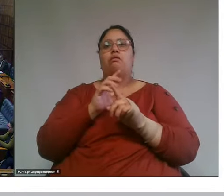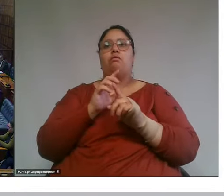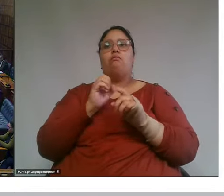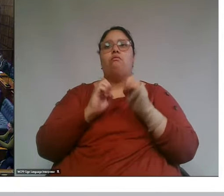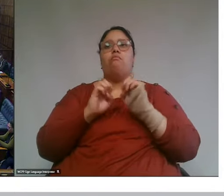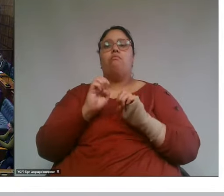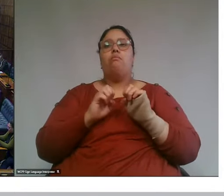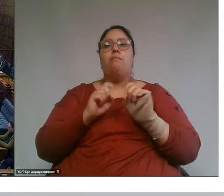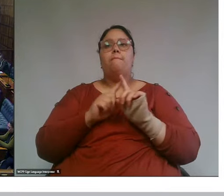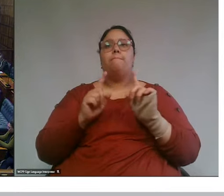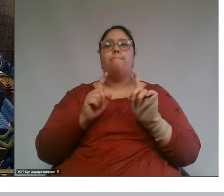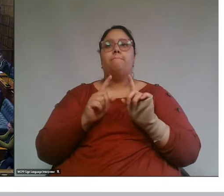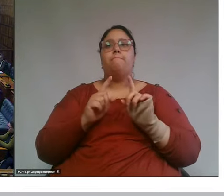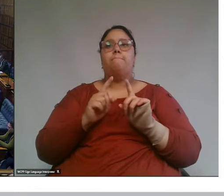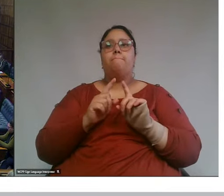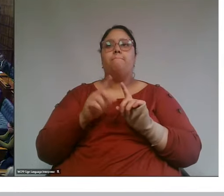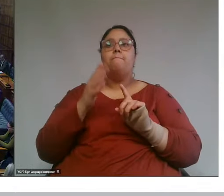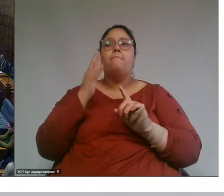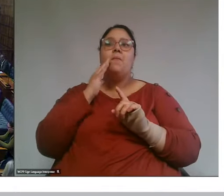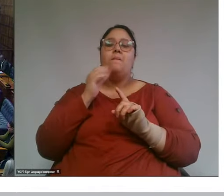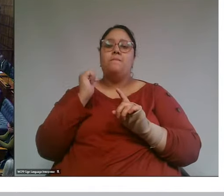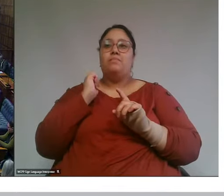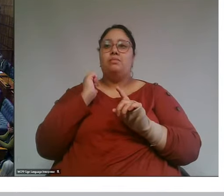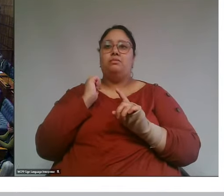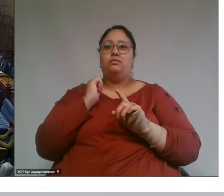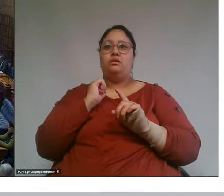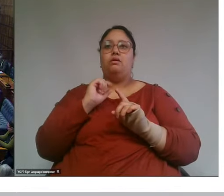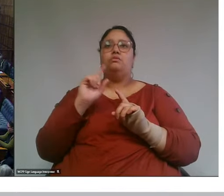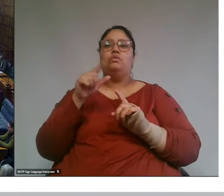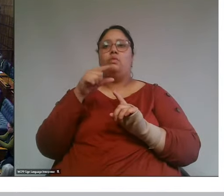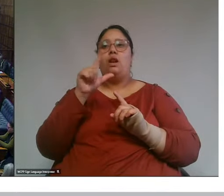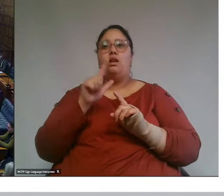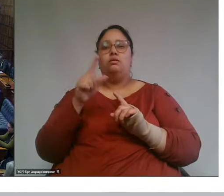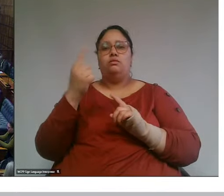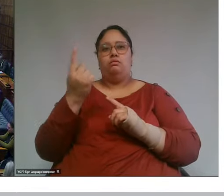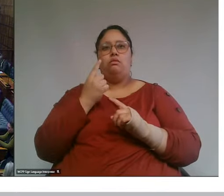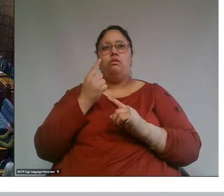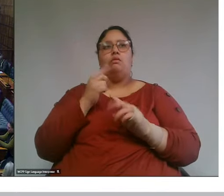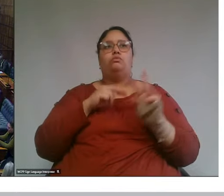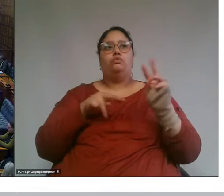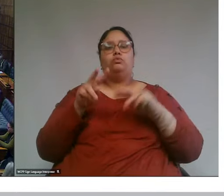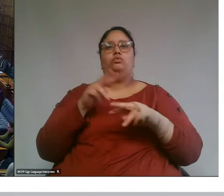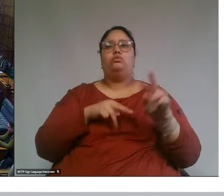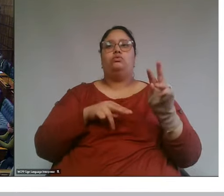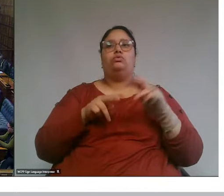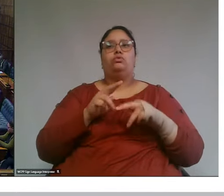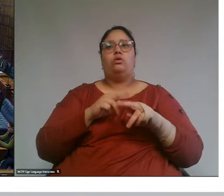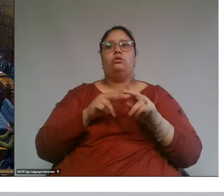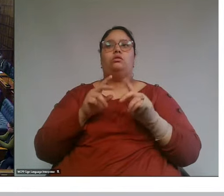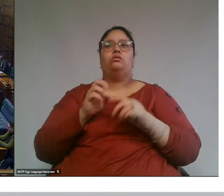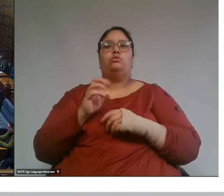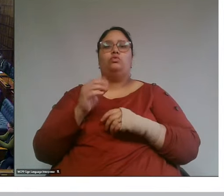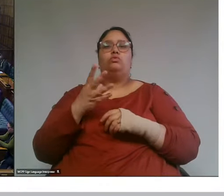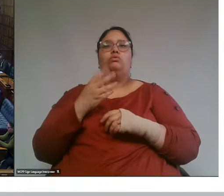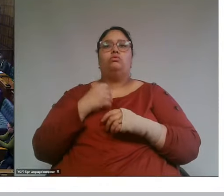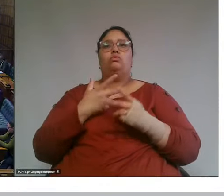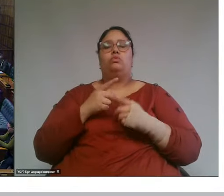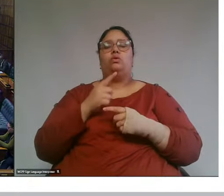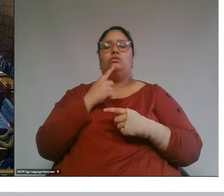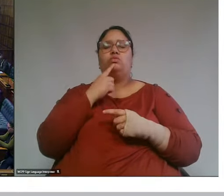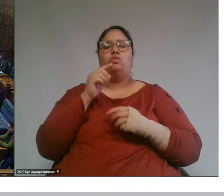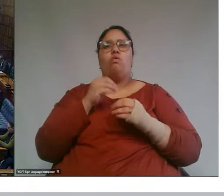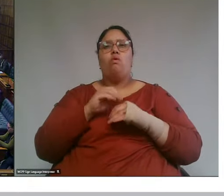this program so that we start um with the numbers that you're talking about can see because your approach is an intermediary